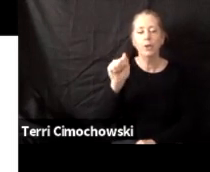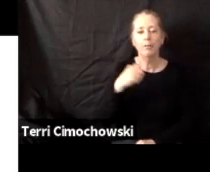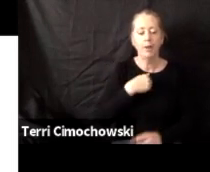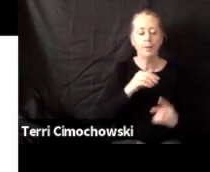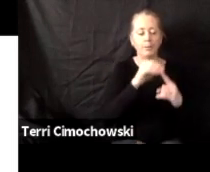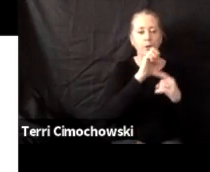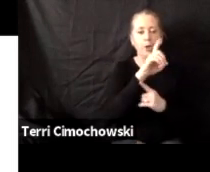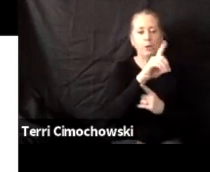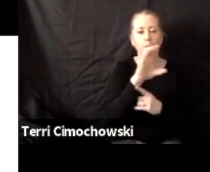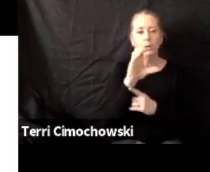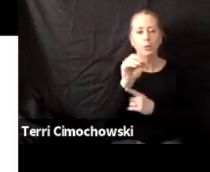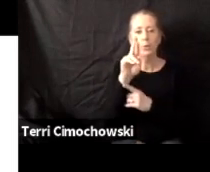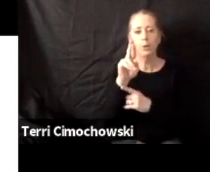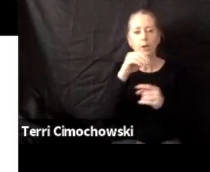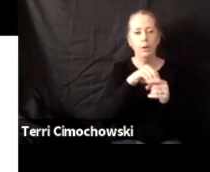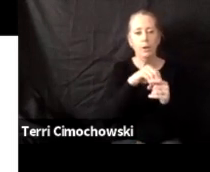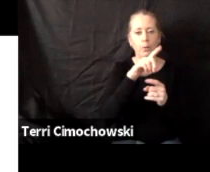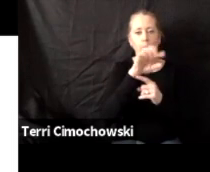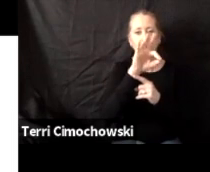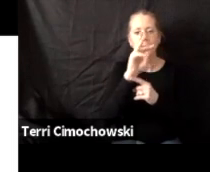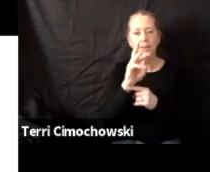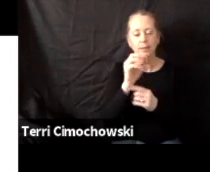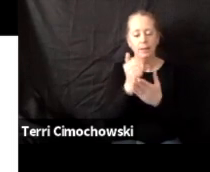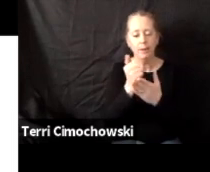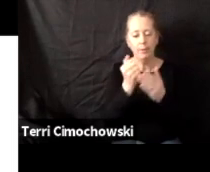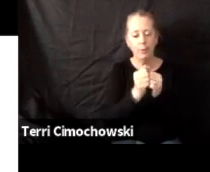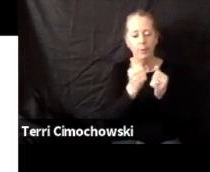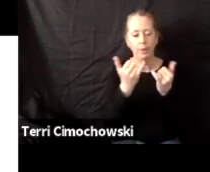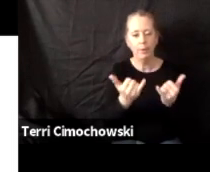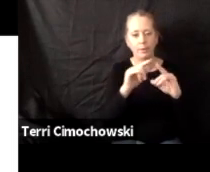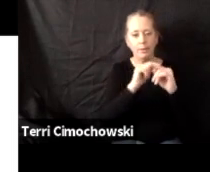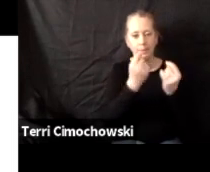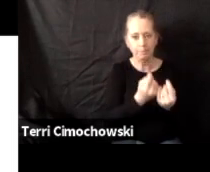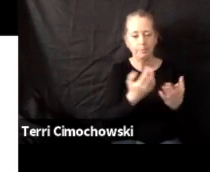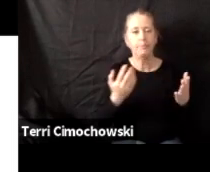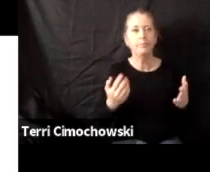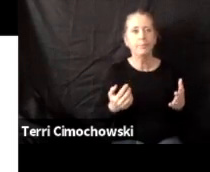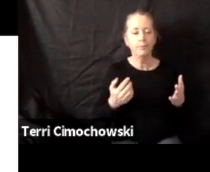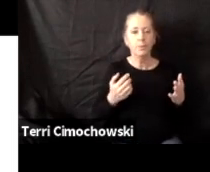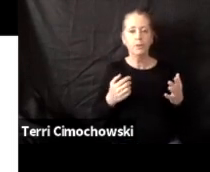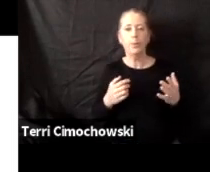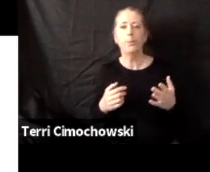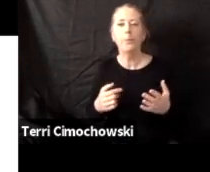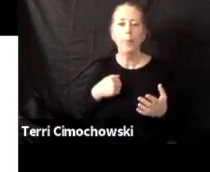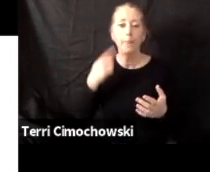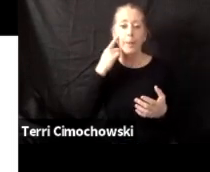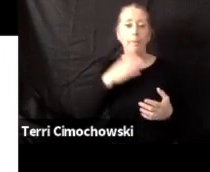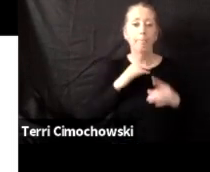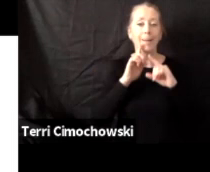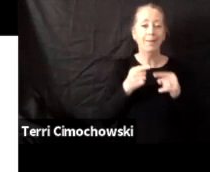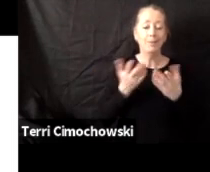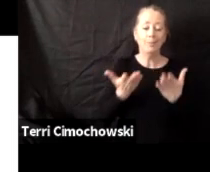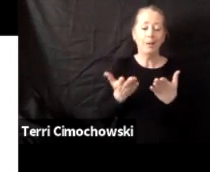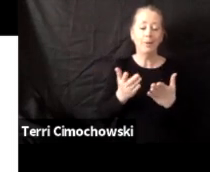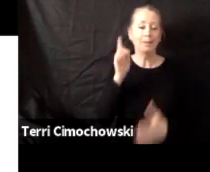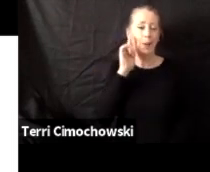education coordinator in District 196 and helping out with this team. So I think a lot of my answers might sound the same at